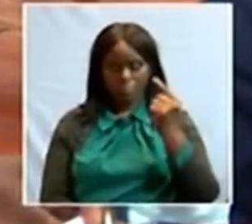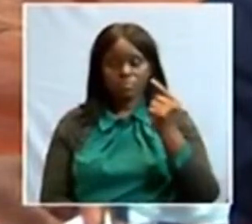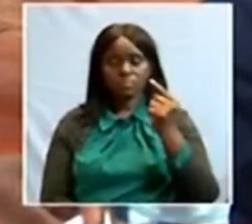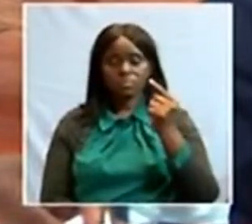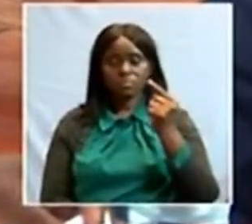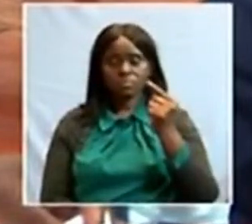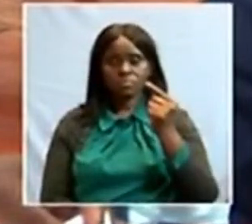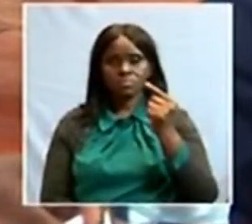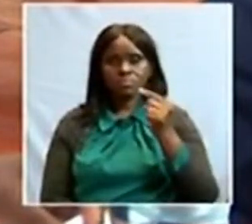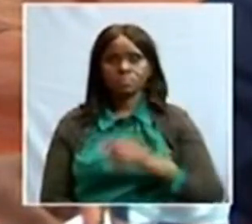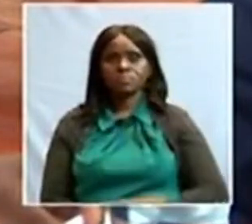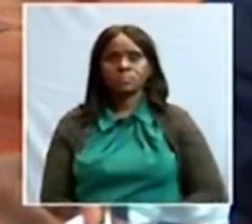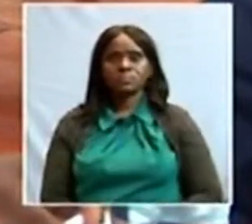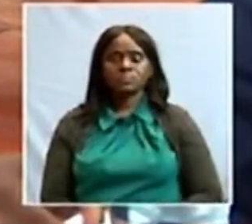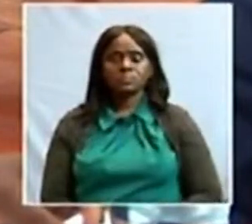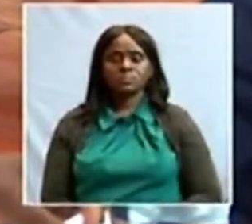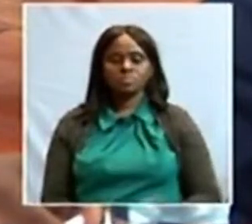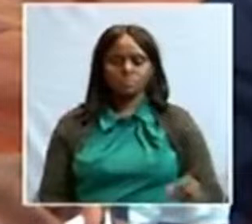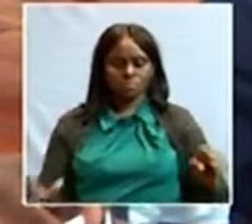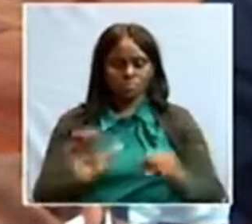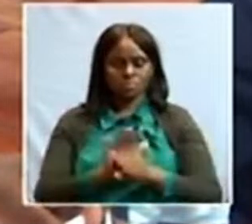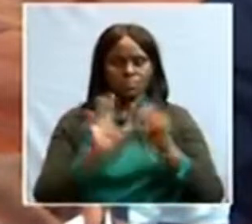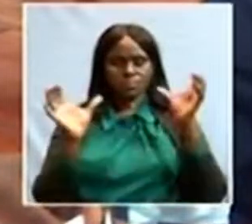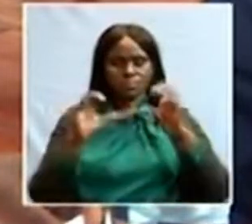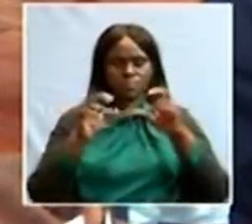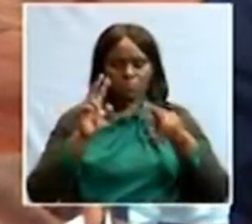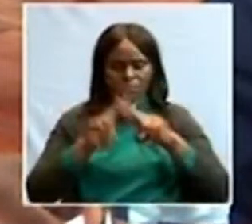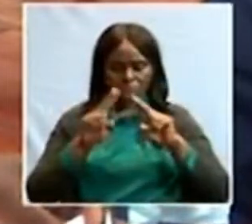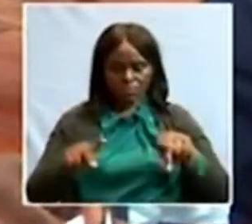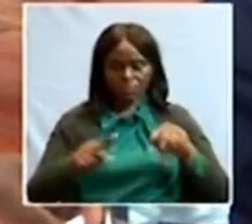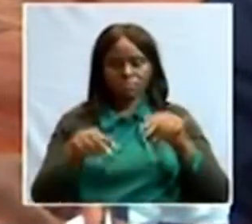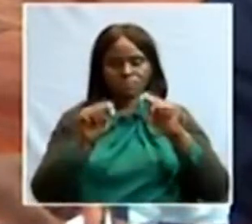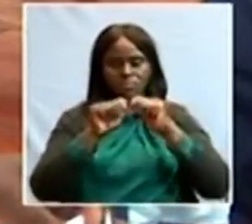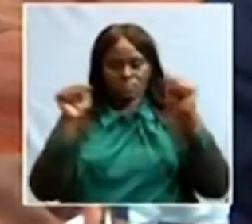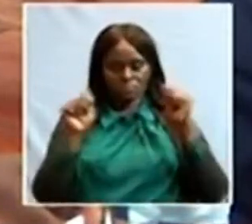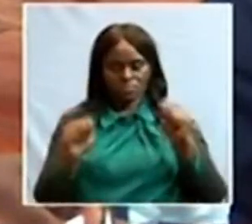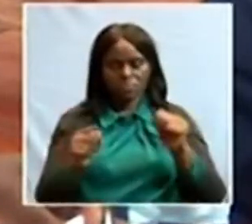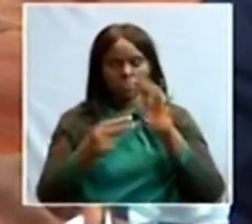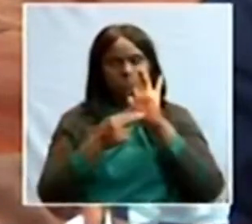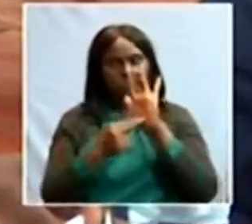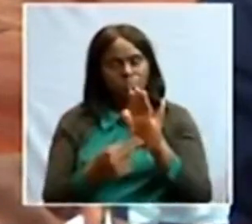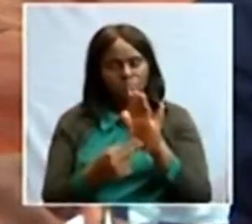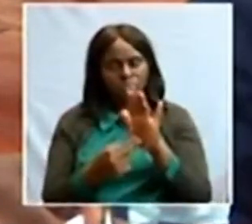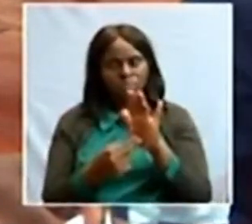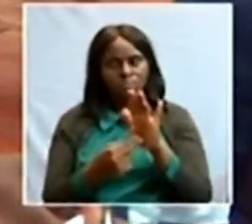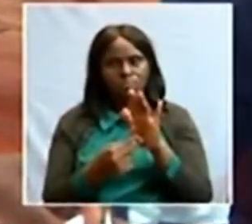the full Council. Chair, the table shows